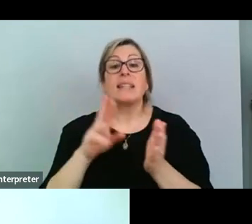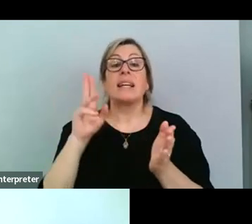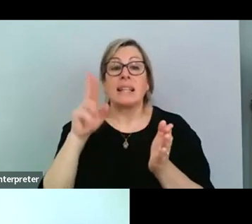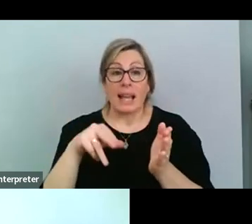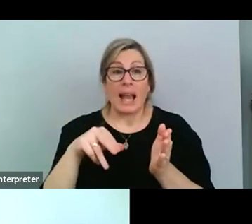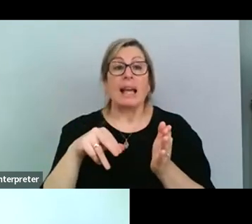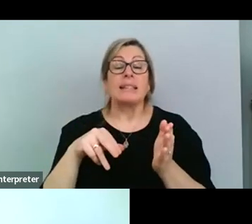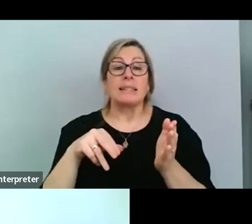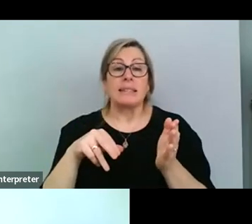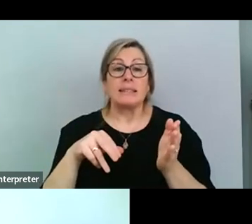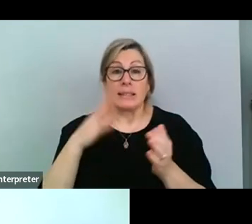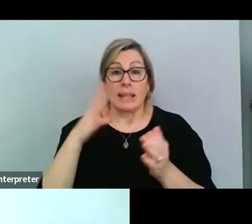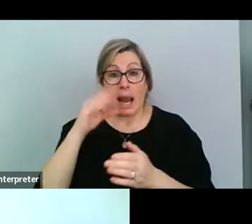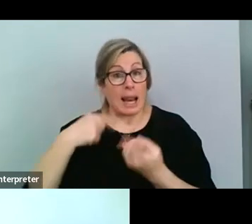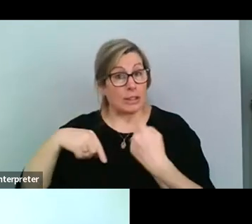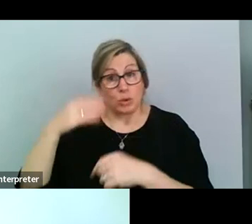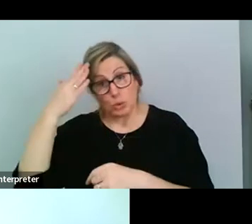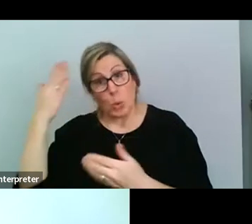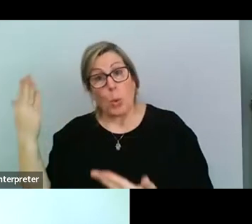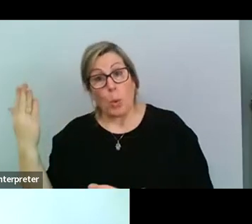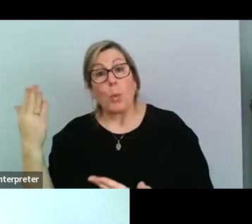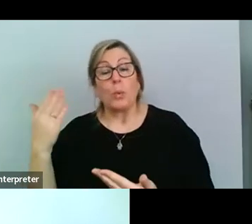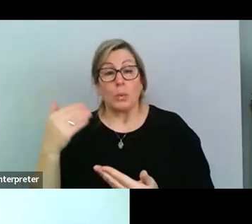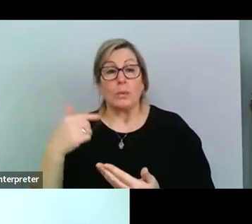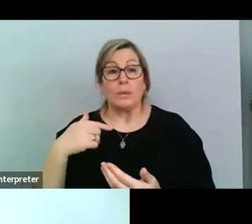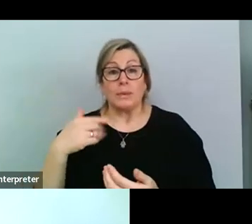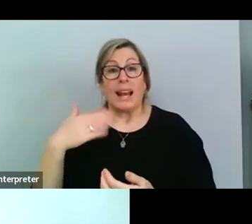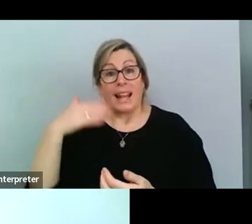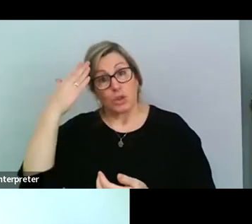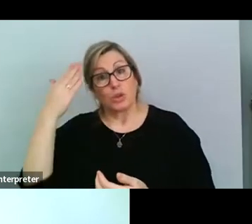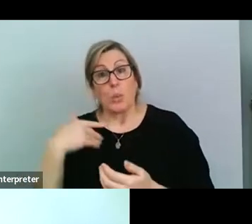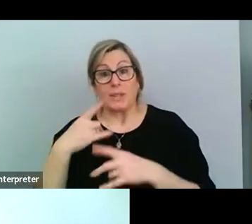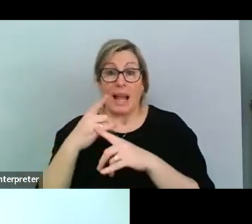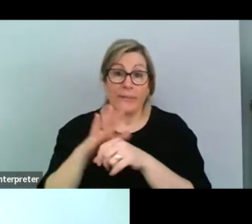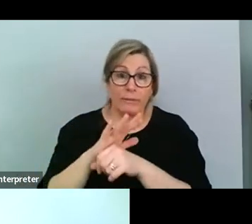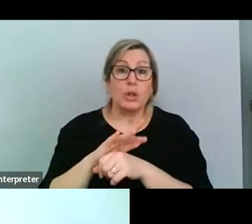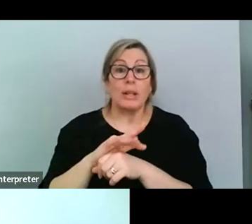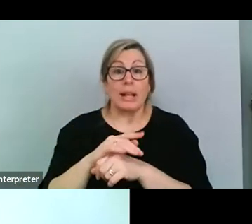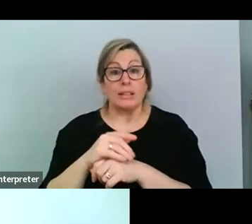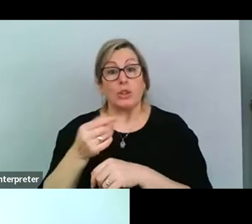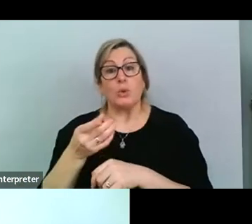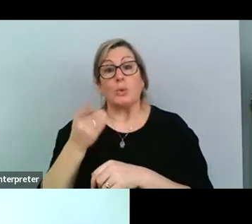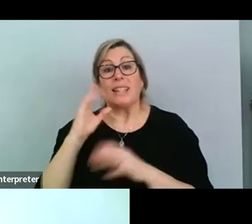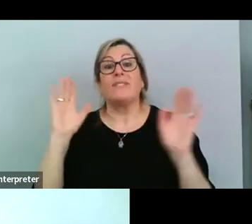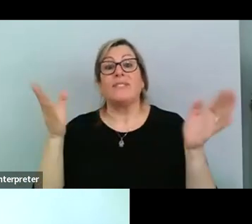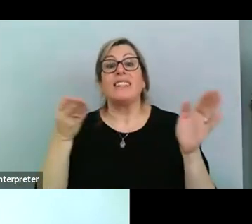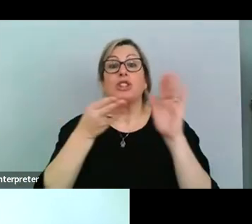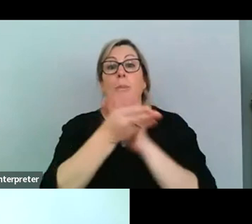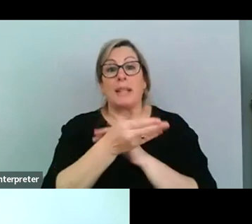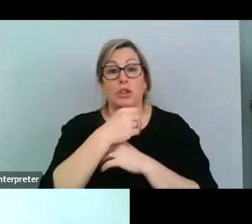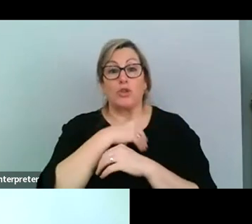submission, if you could let us know, just so that we know that it has been helpful to you and that you did submit to the review.